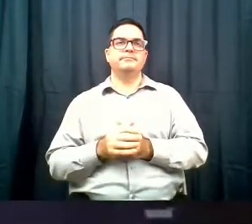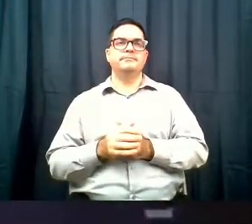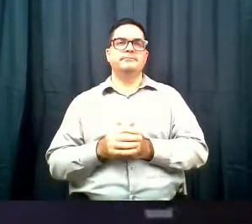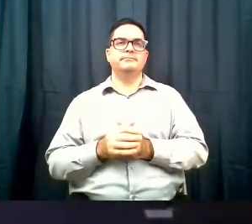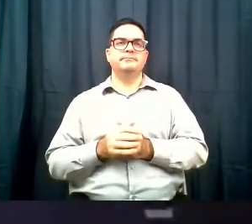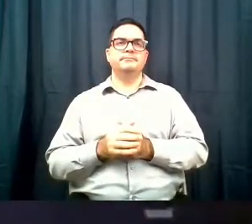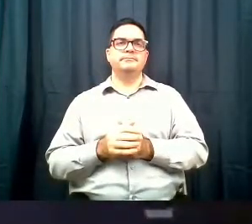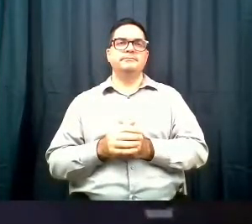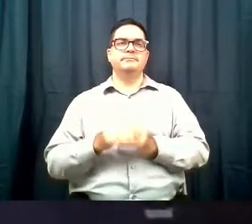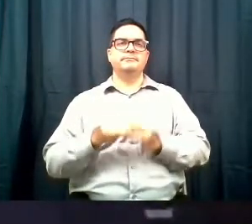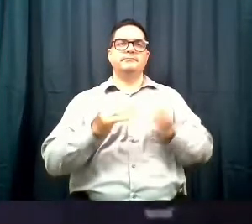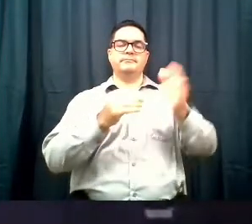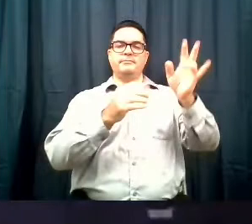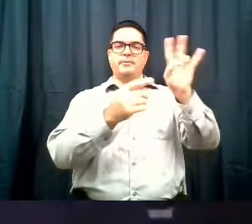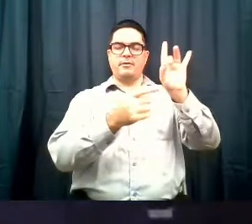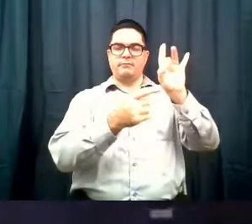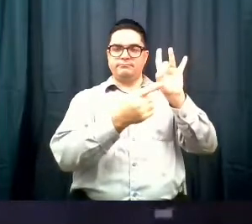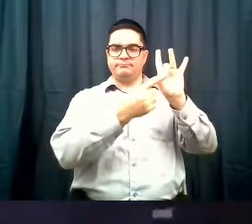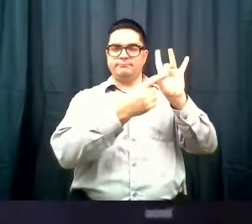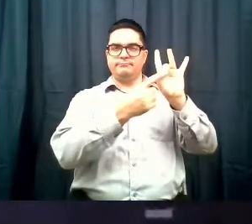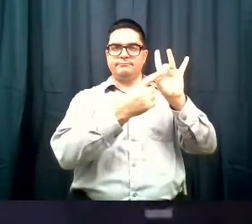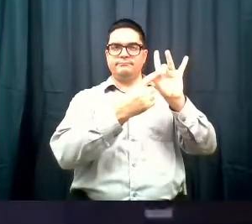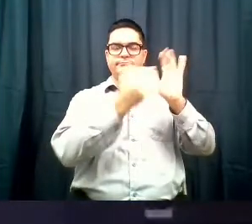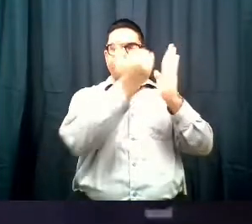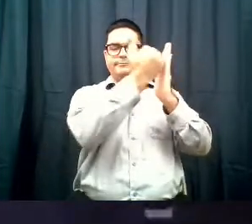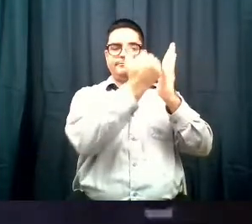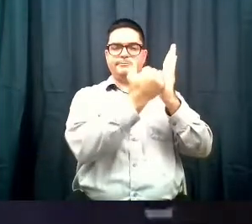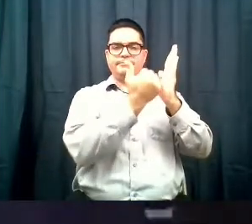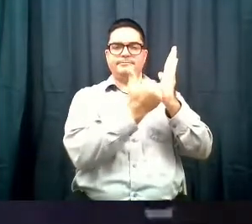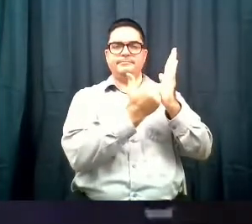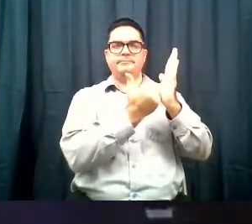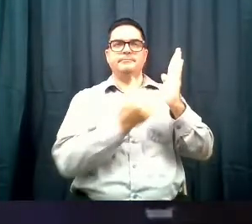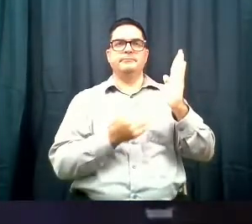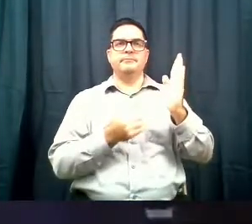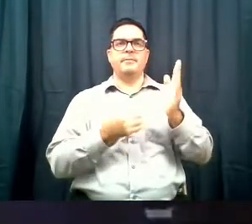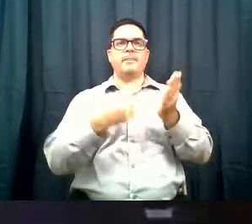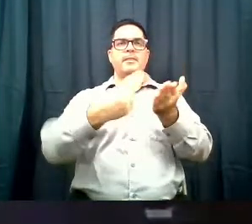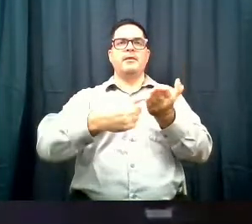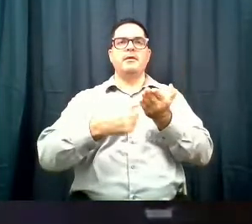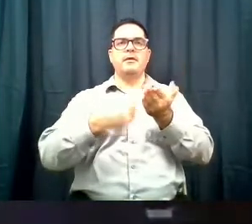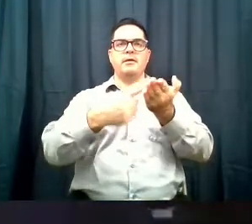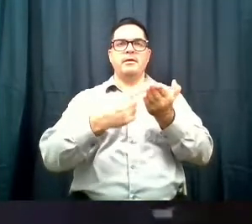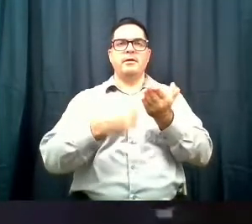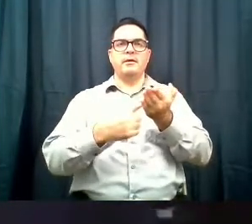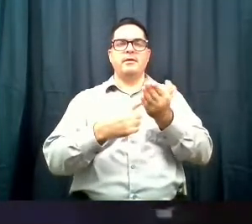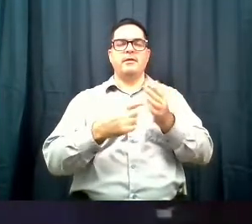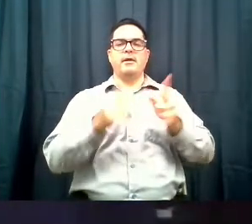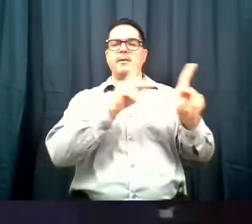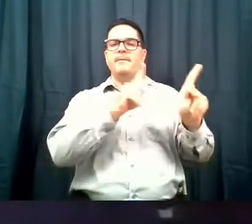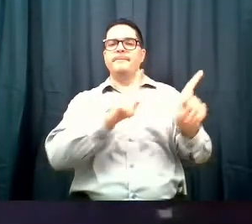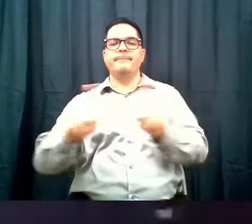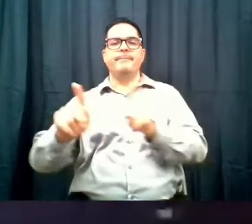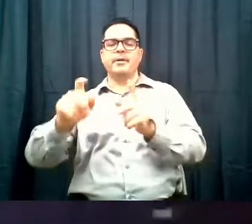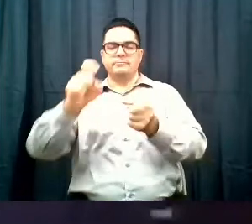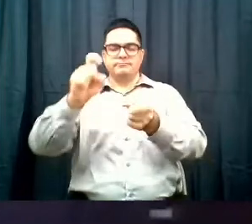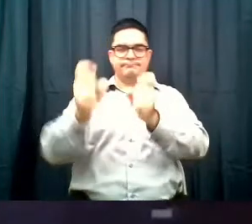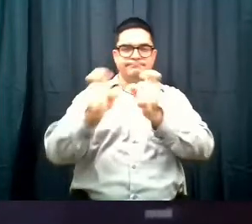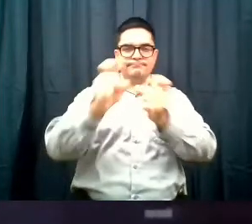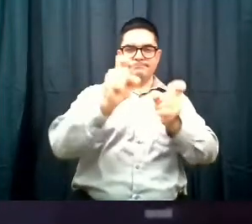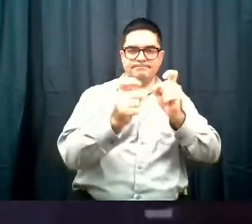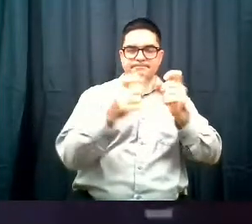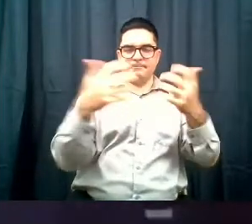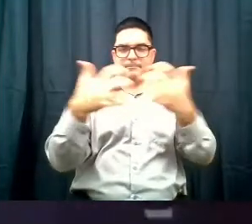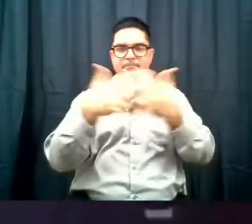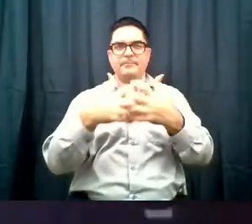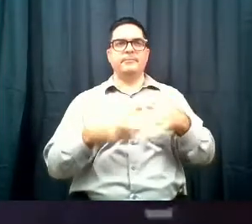Eighth item will be a discussion of the Commonwealth Plan of Adjustments. And then the 9th and